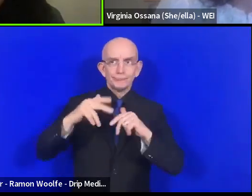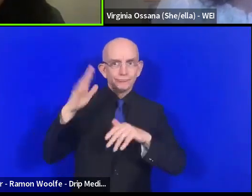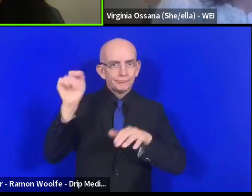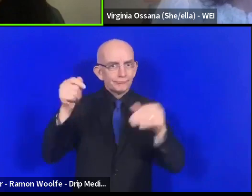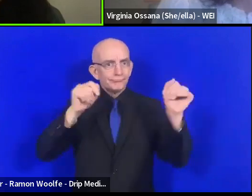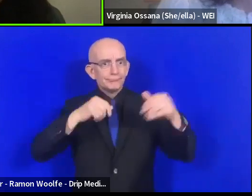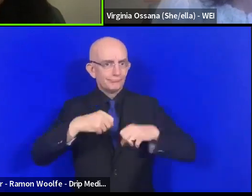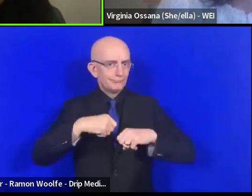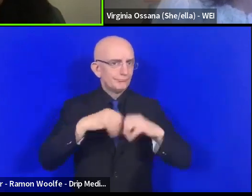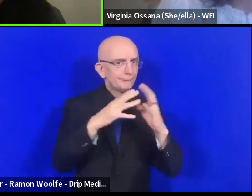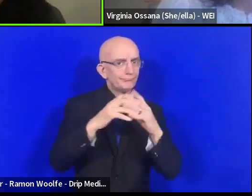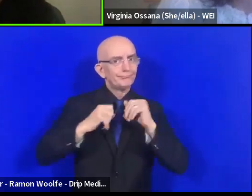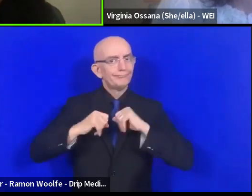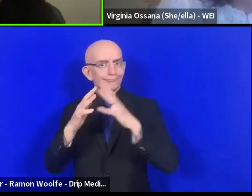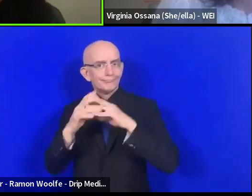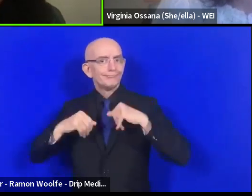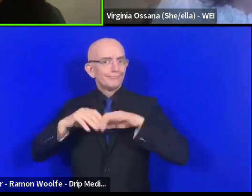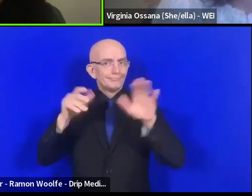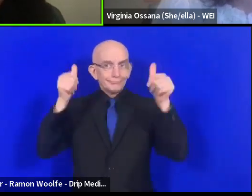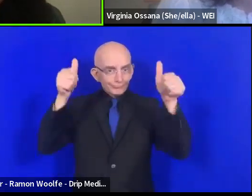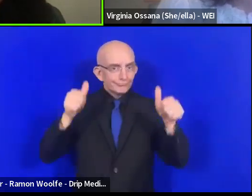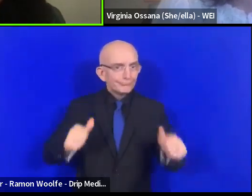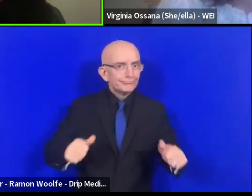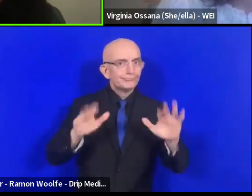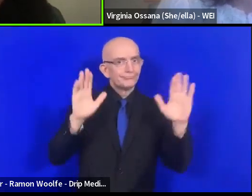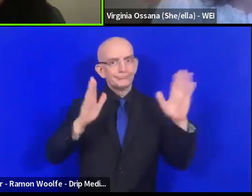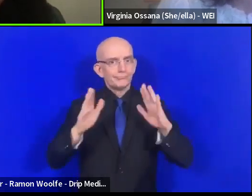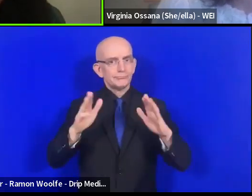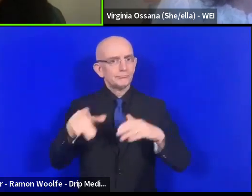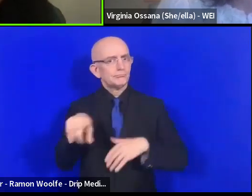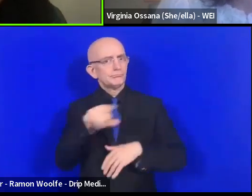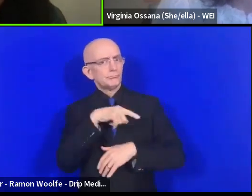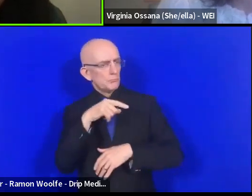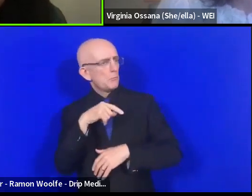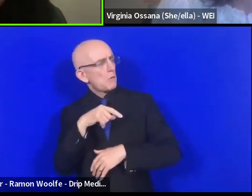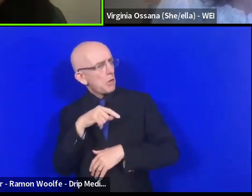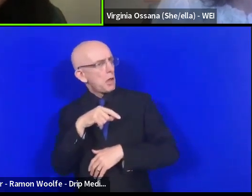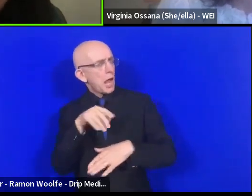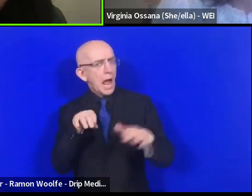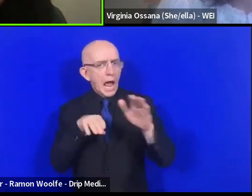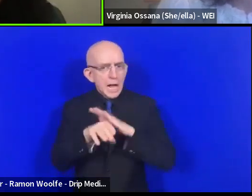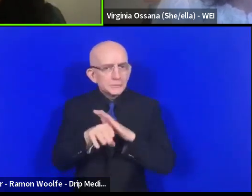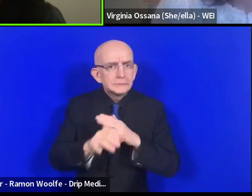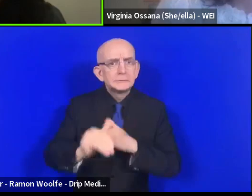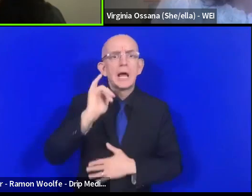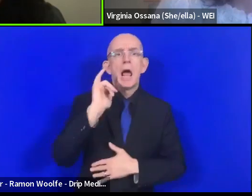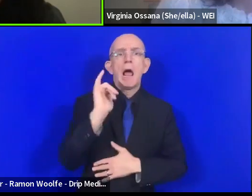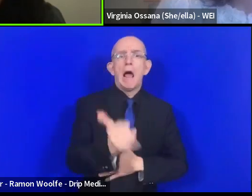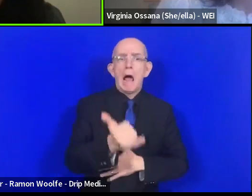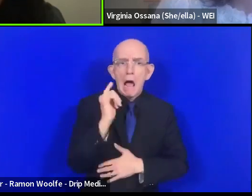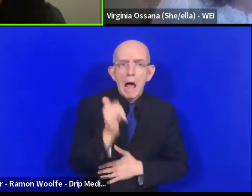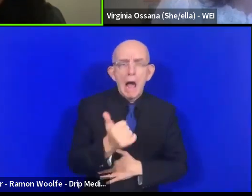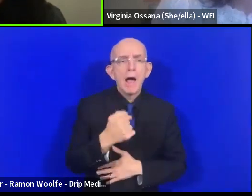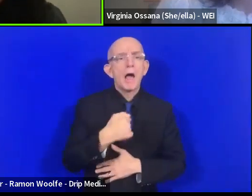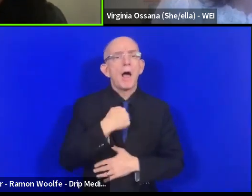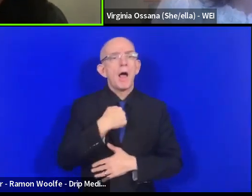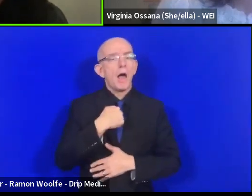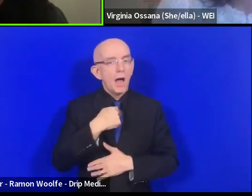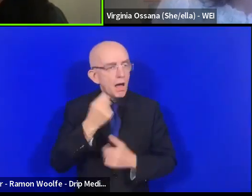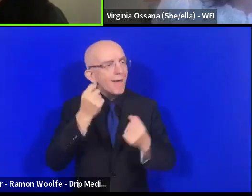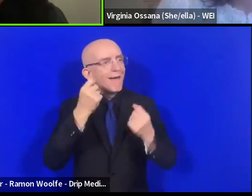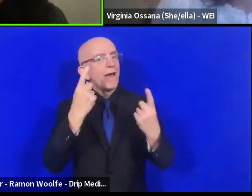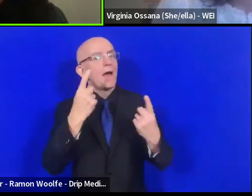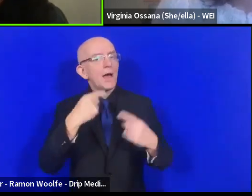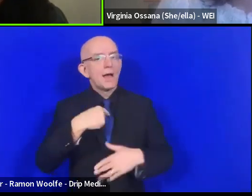a convening that prioritized accessibility as much as we did, and that they're going to take these learnings moving forward. So